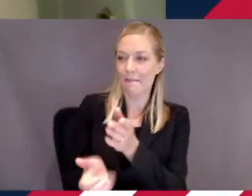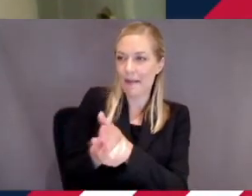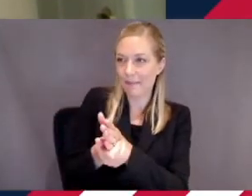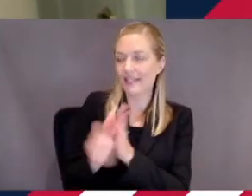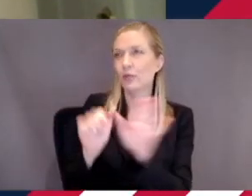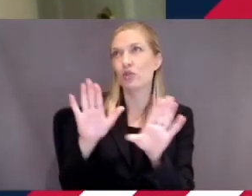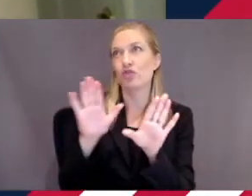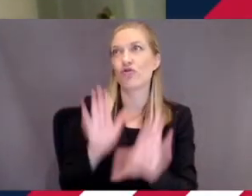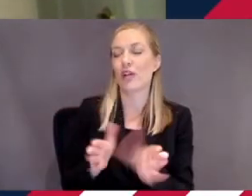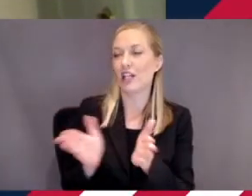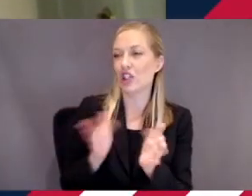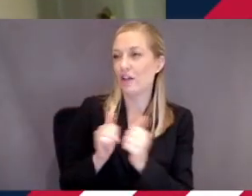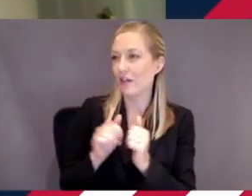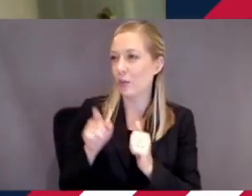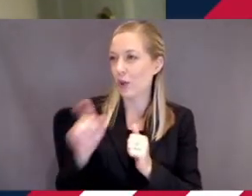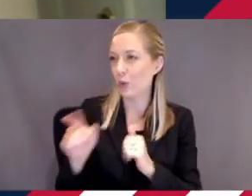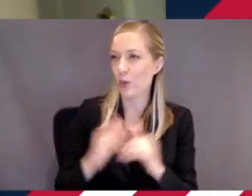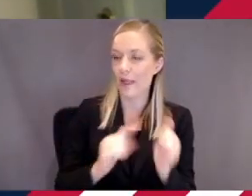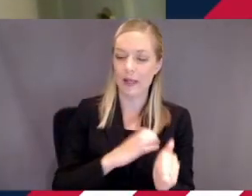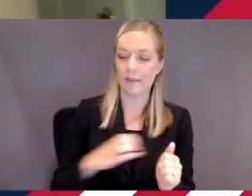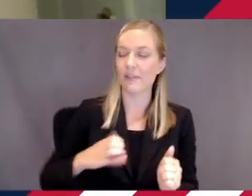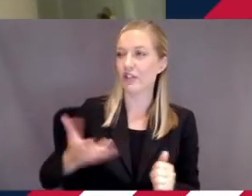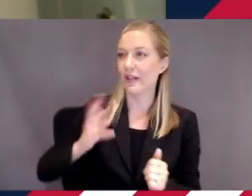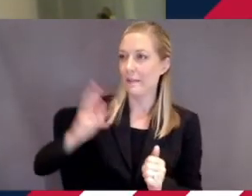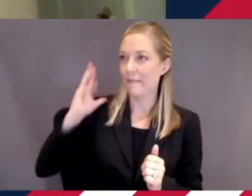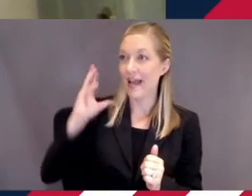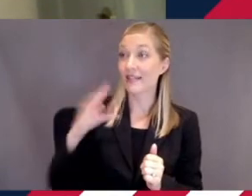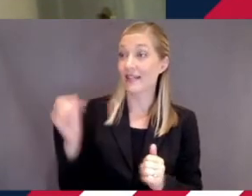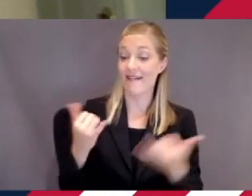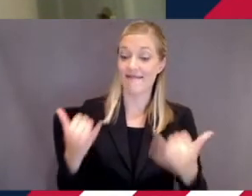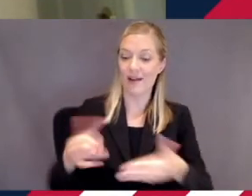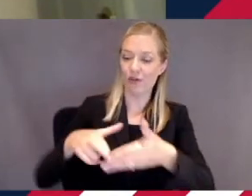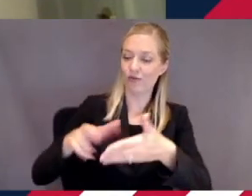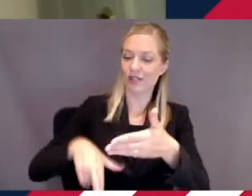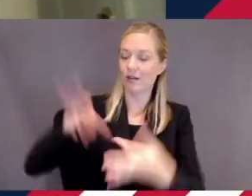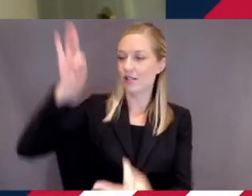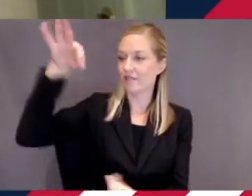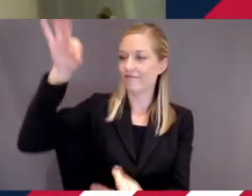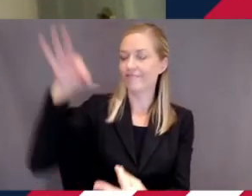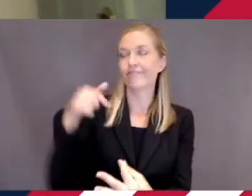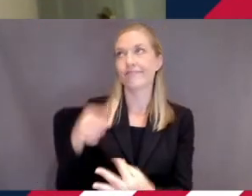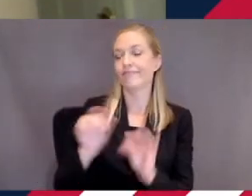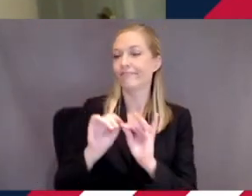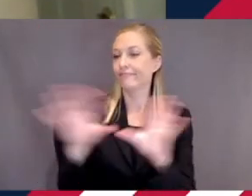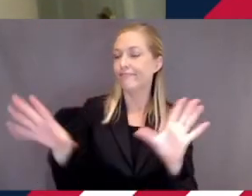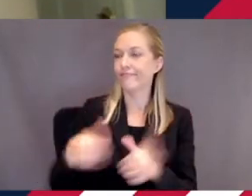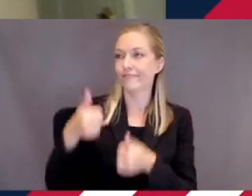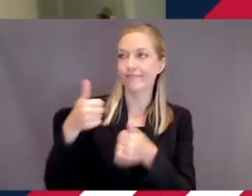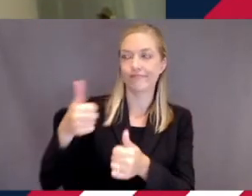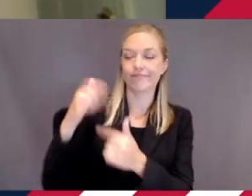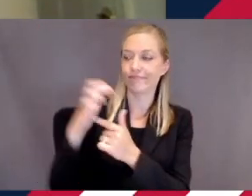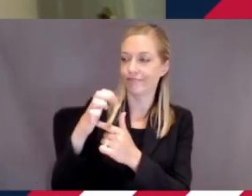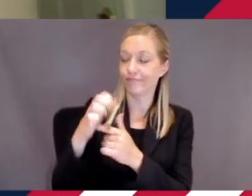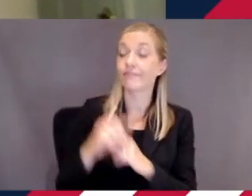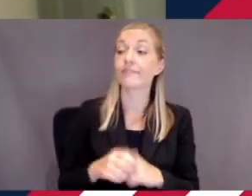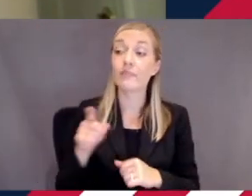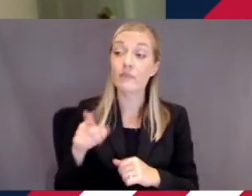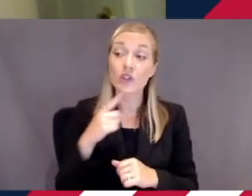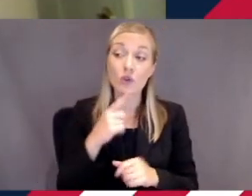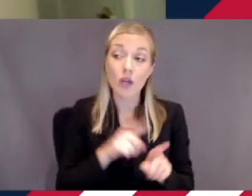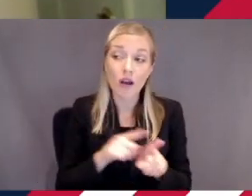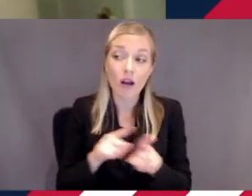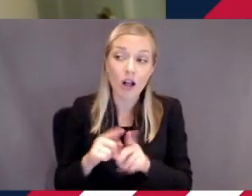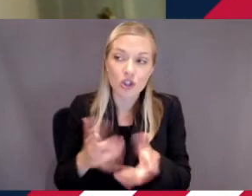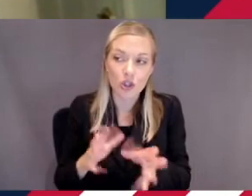commission, and the product speaks for itself. As you pointed out, Chairwoman Lewis, this amendment does represent a continuation of an